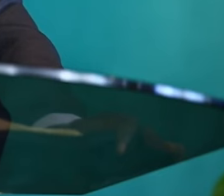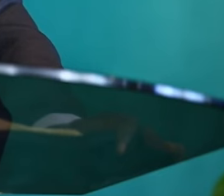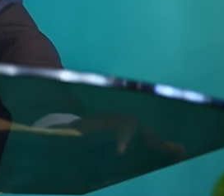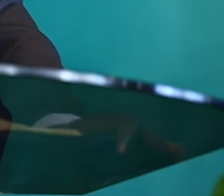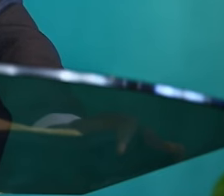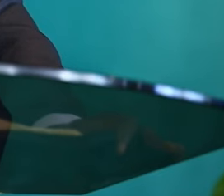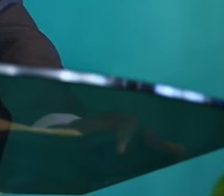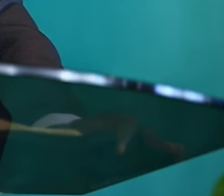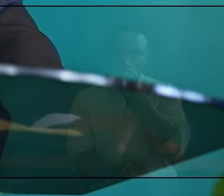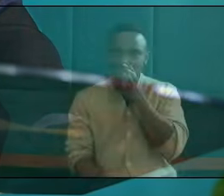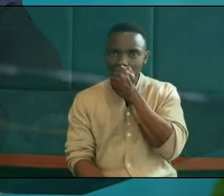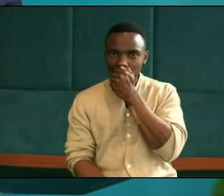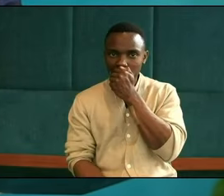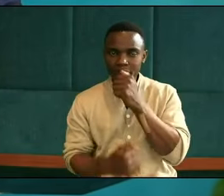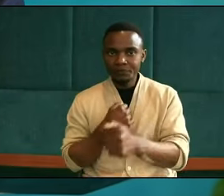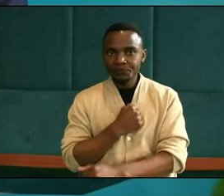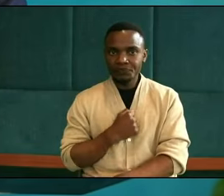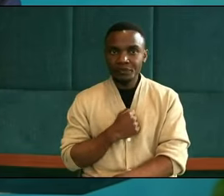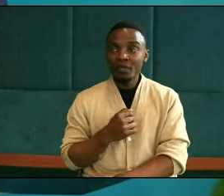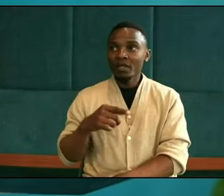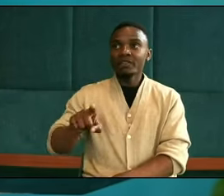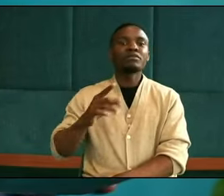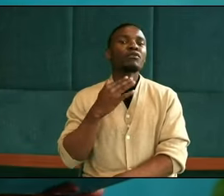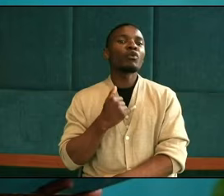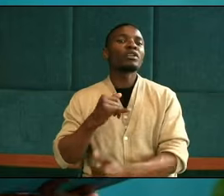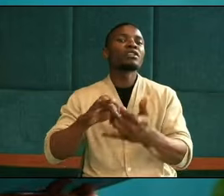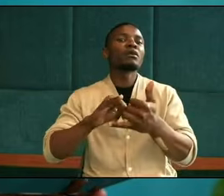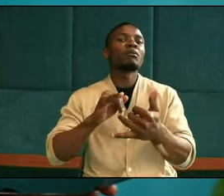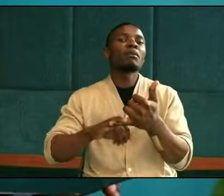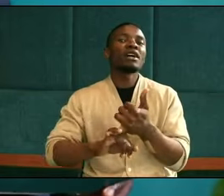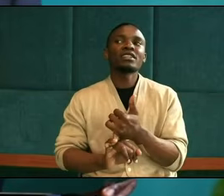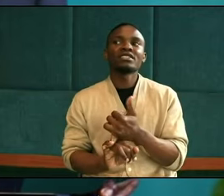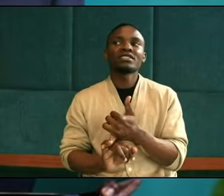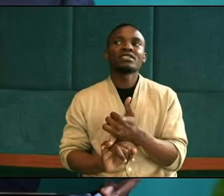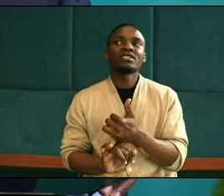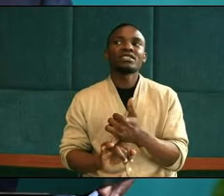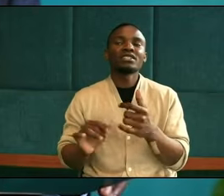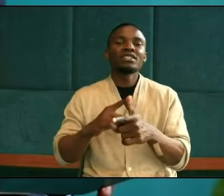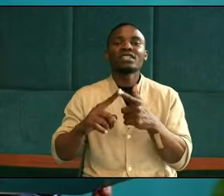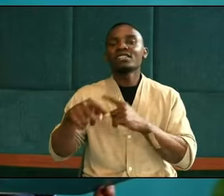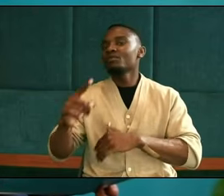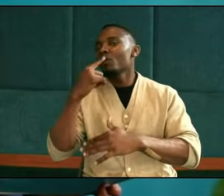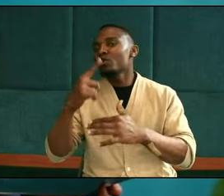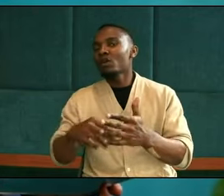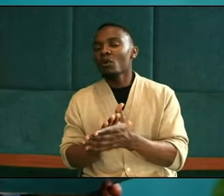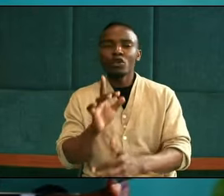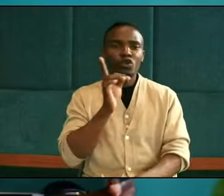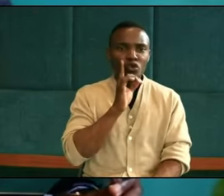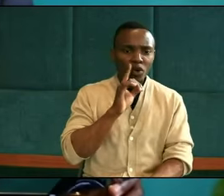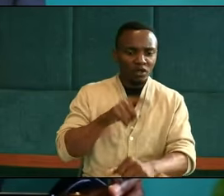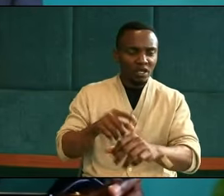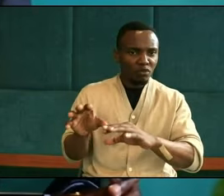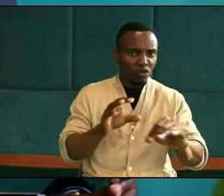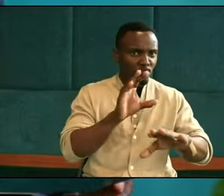And they would put a sign, like, tomorrow, when I go to church and I